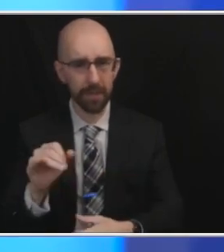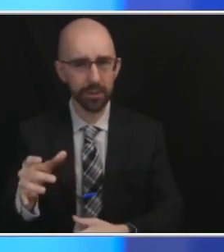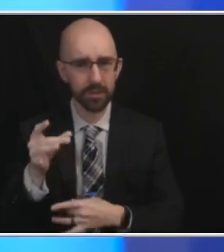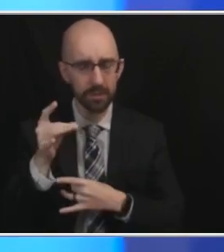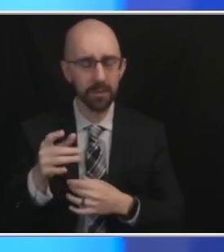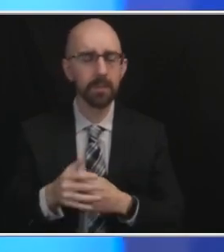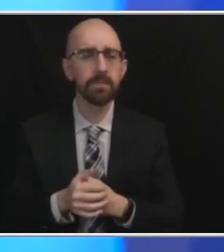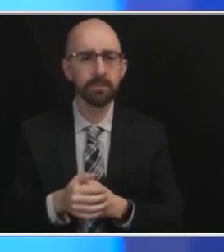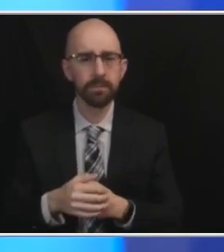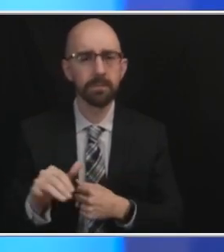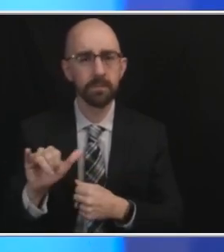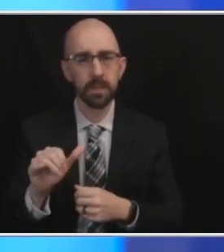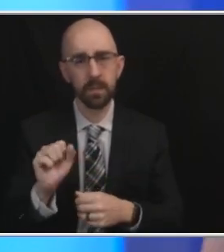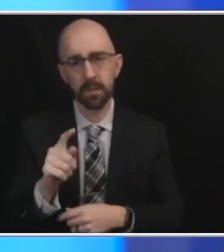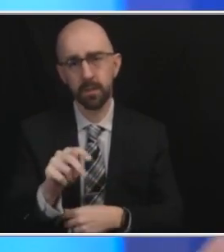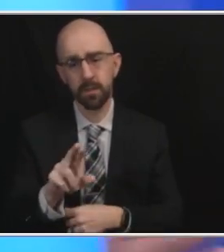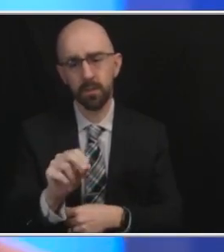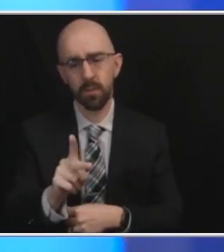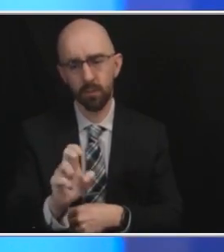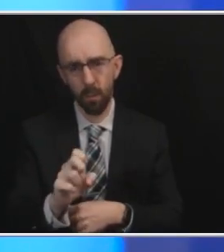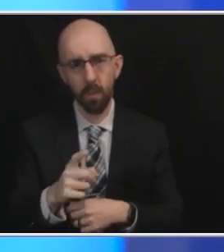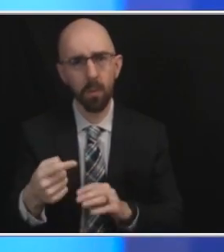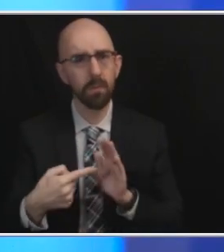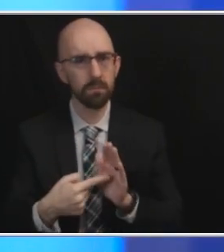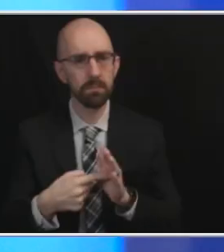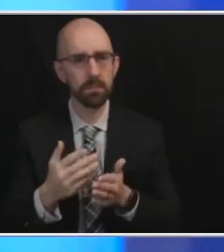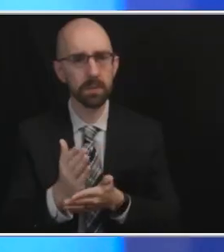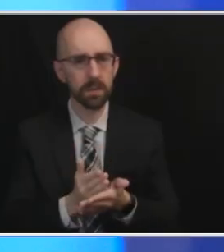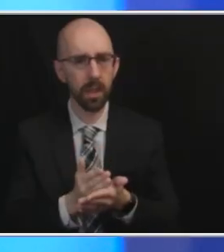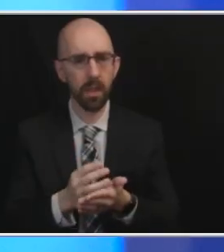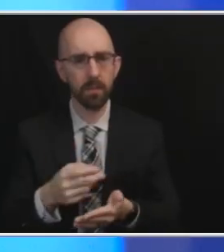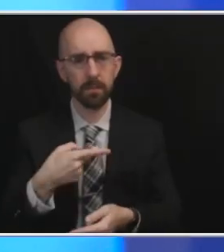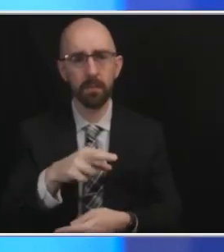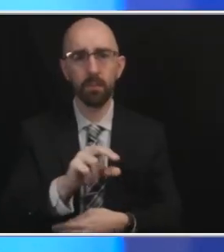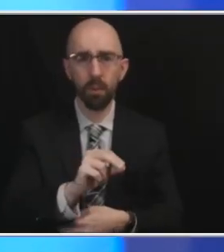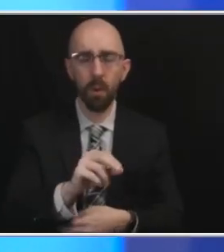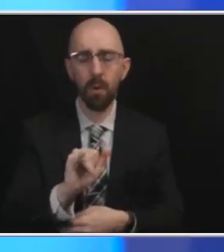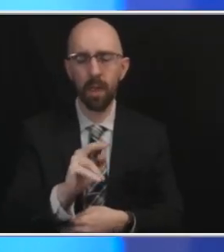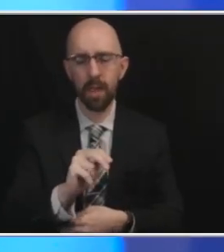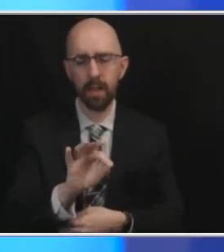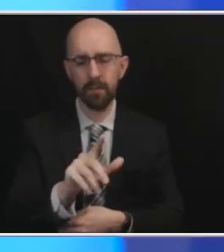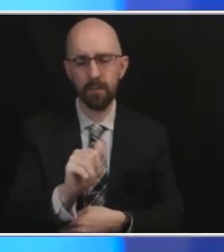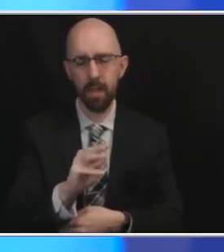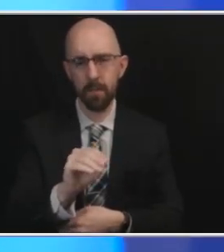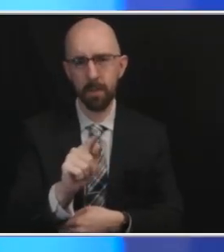as stroke, definitely exhibited some pro-inflammatory process. And those